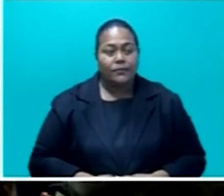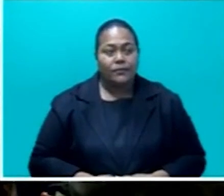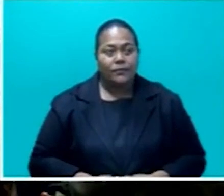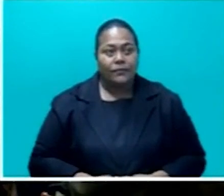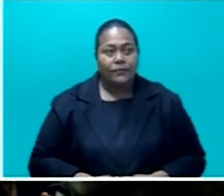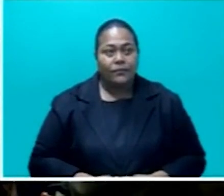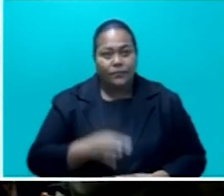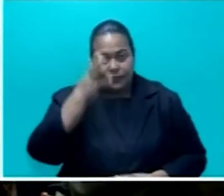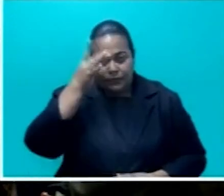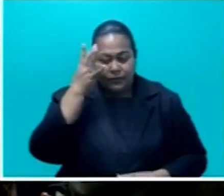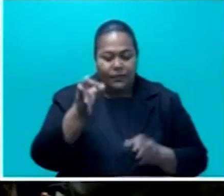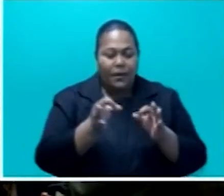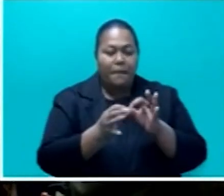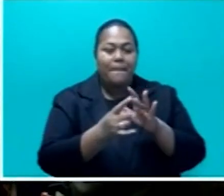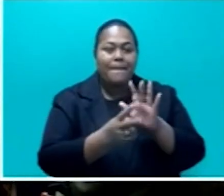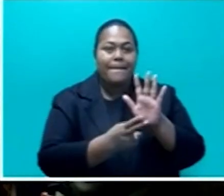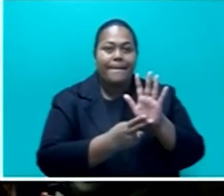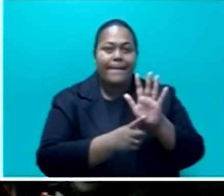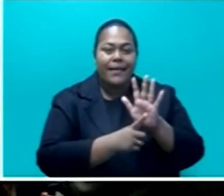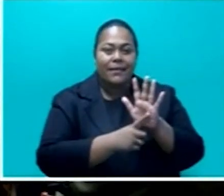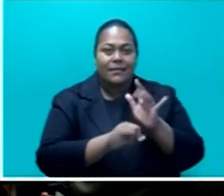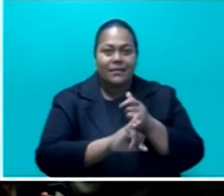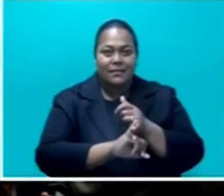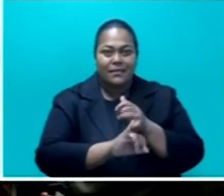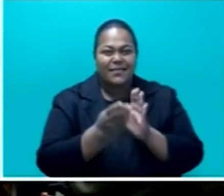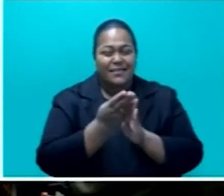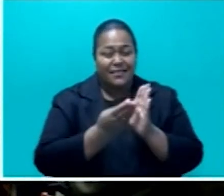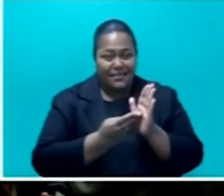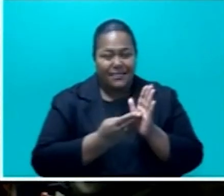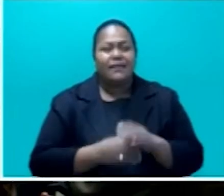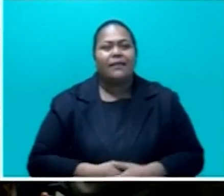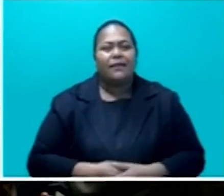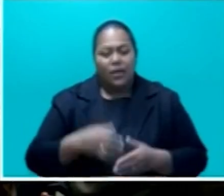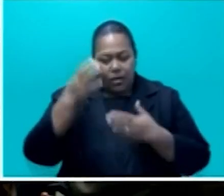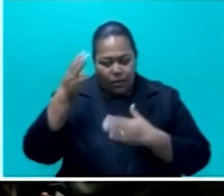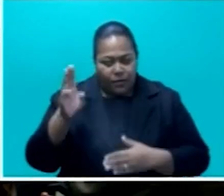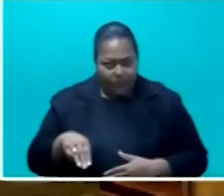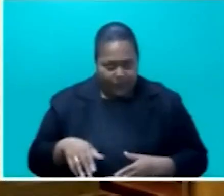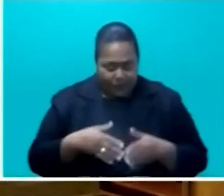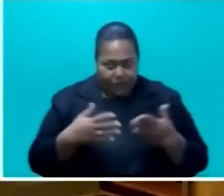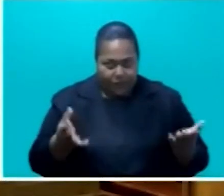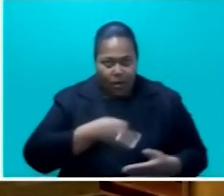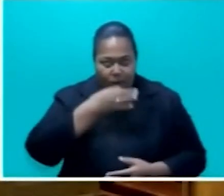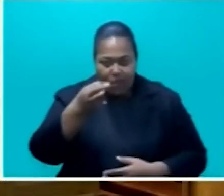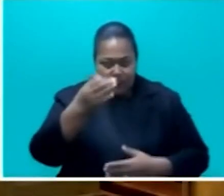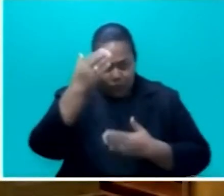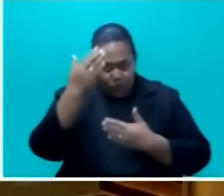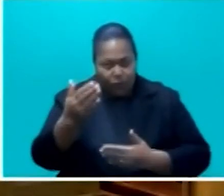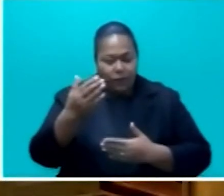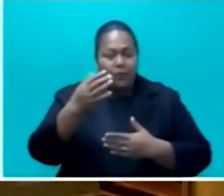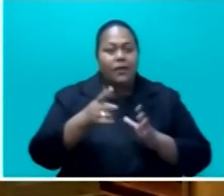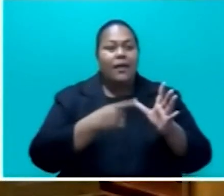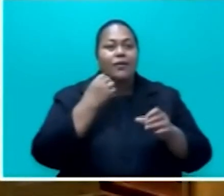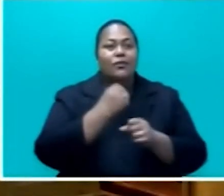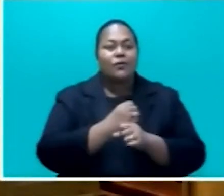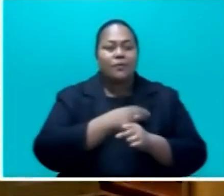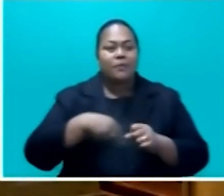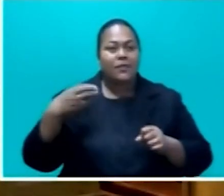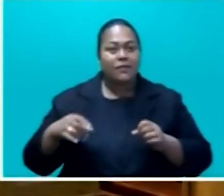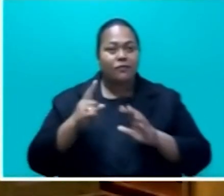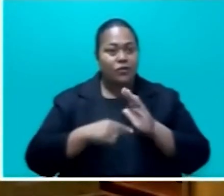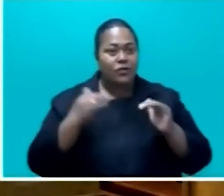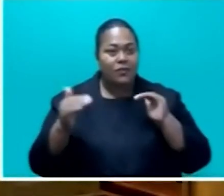Consideration of bills. Honourable members, I now call upon the Honourable Attorney General and Minister for